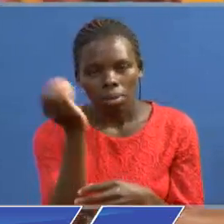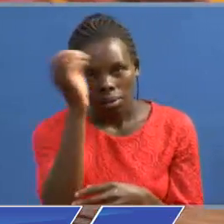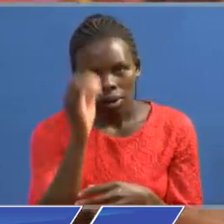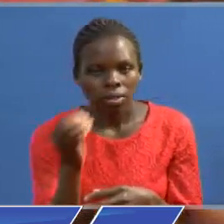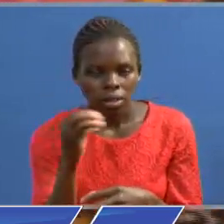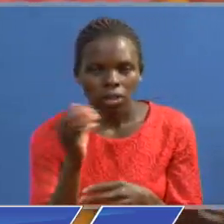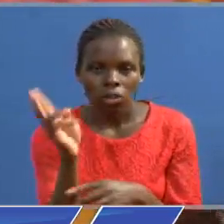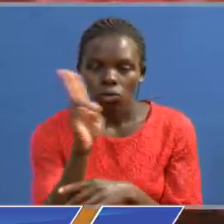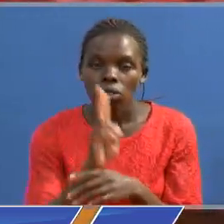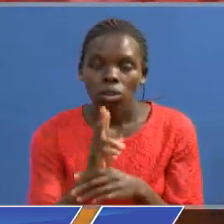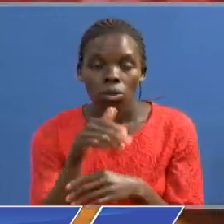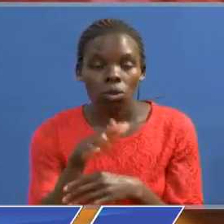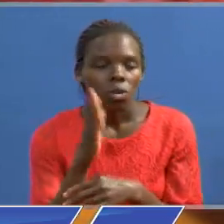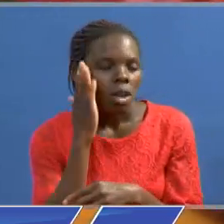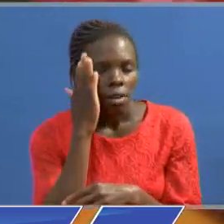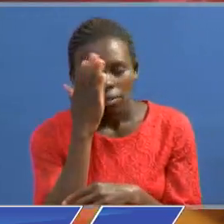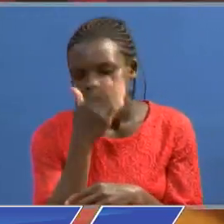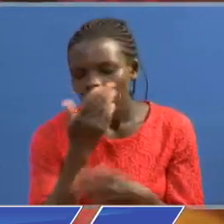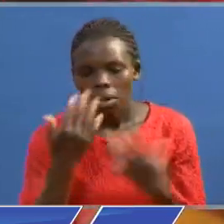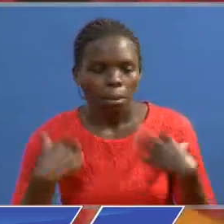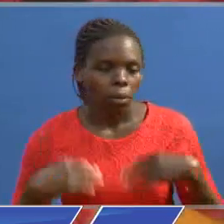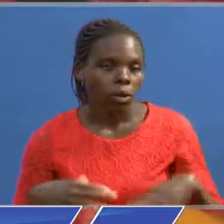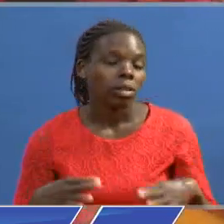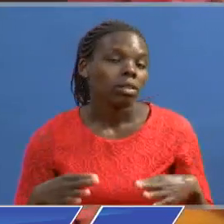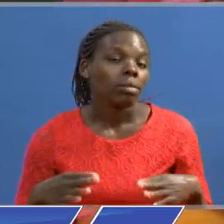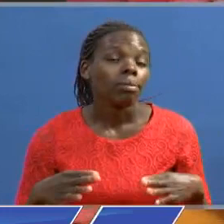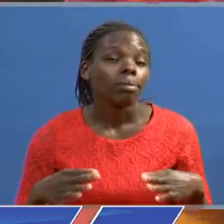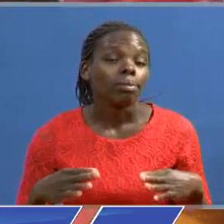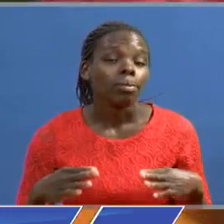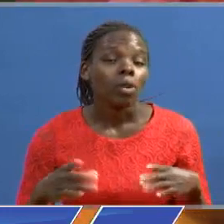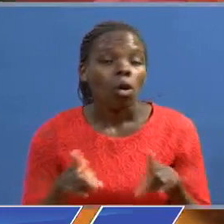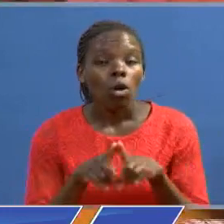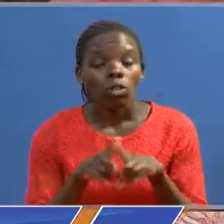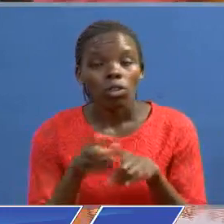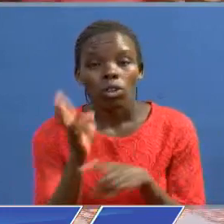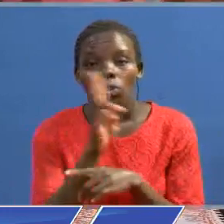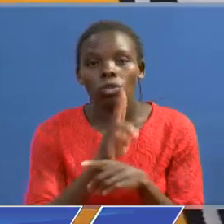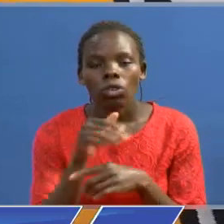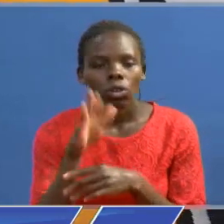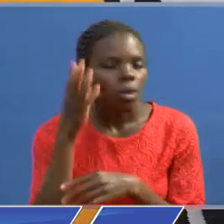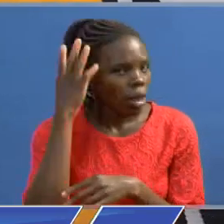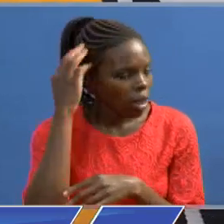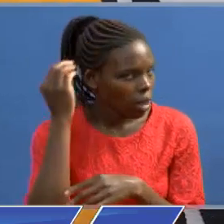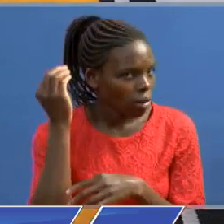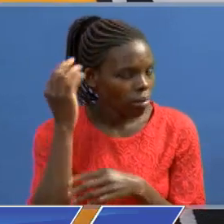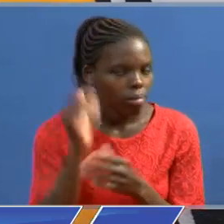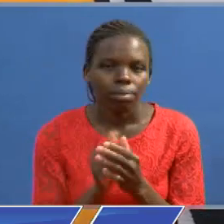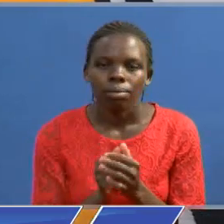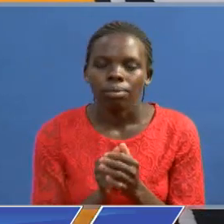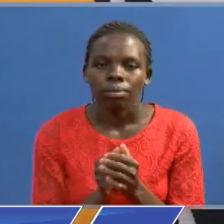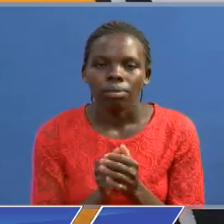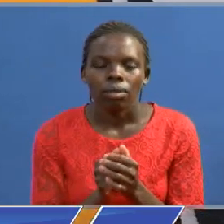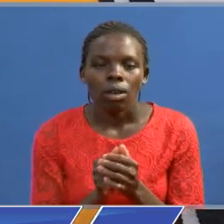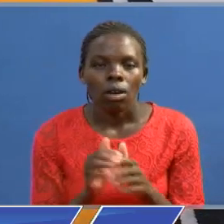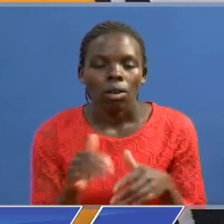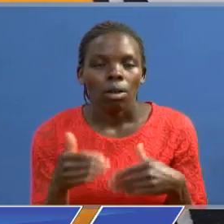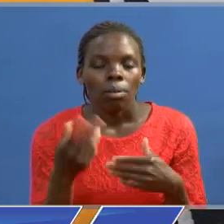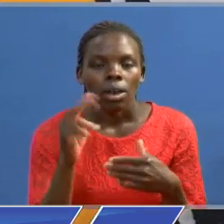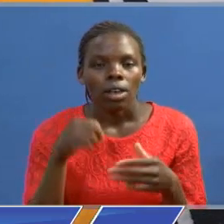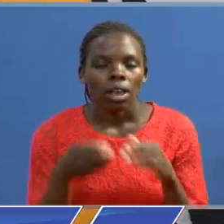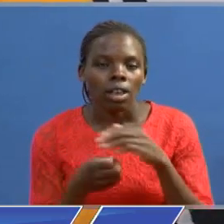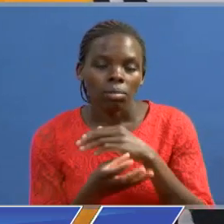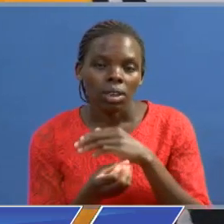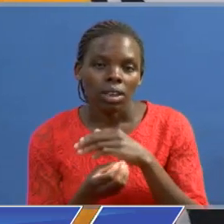them on your face, on your body, and it lathers so well you can also use it on your hair. However, Kinuthia explains